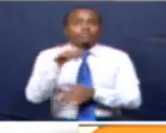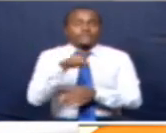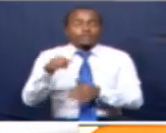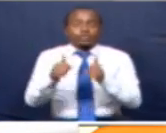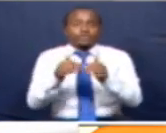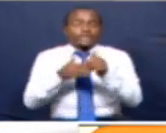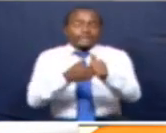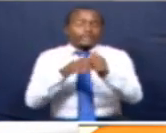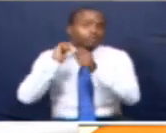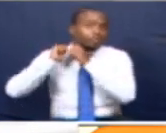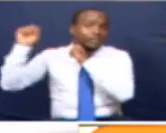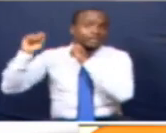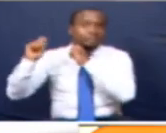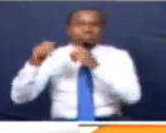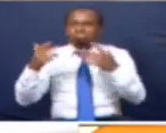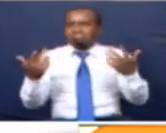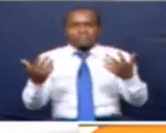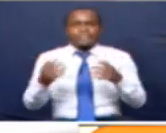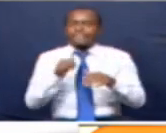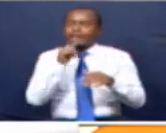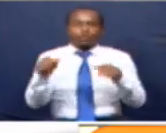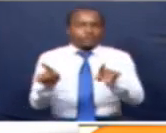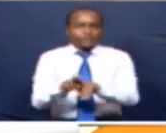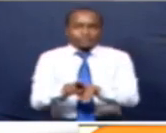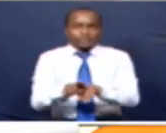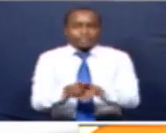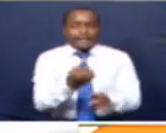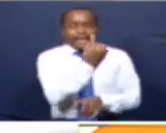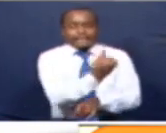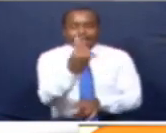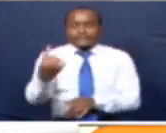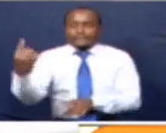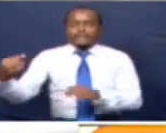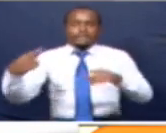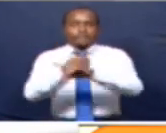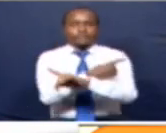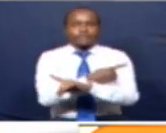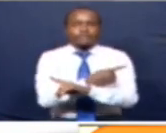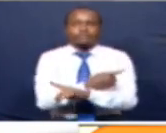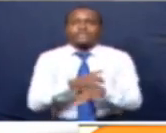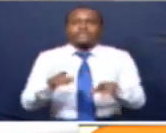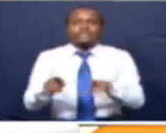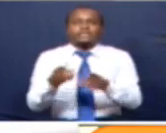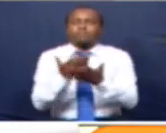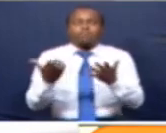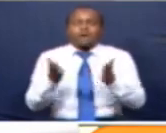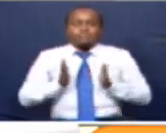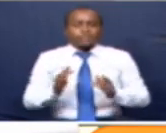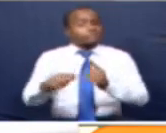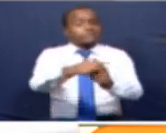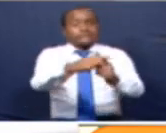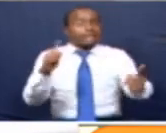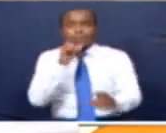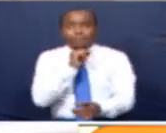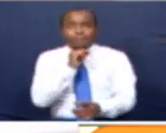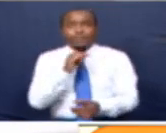to death are not similar, they are not same, and each offender has to be treated differently. Even where a murder has been committed, it is